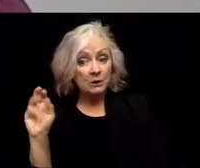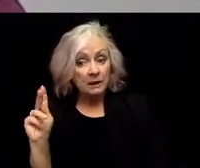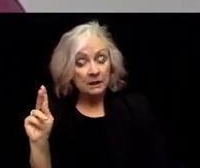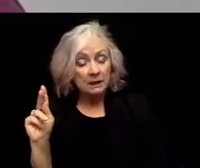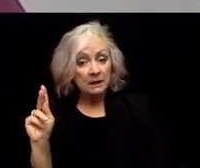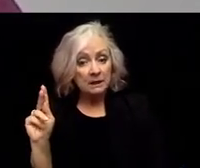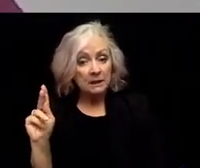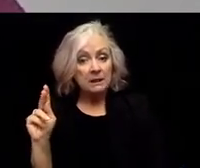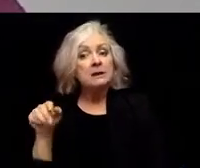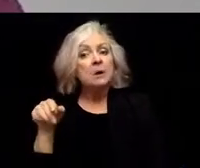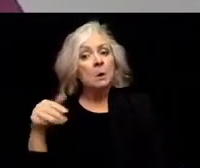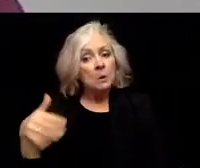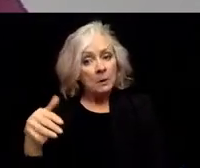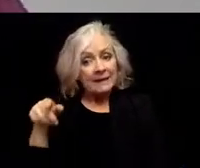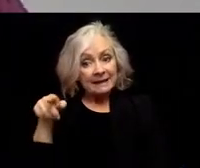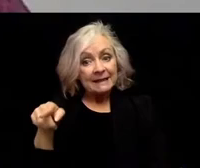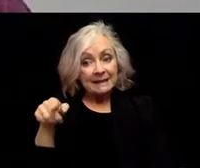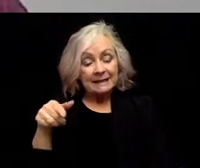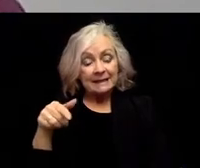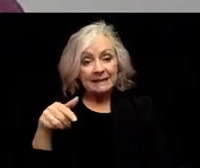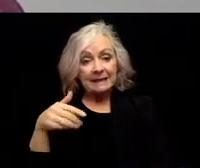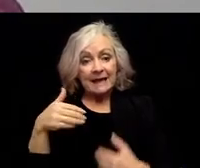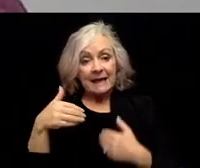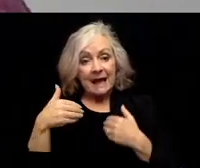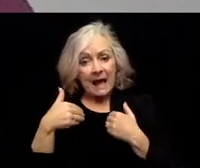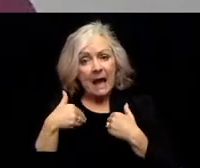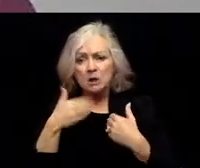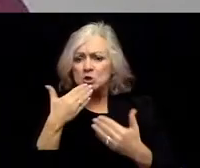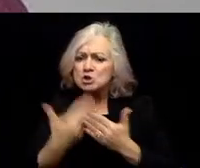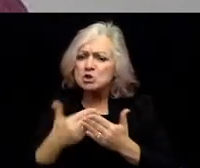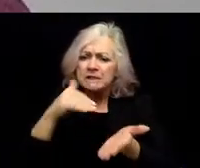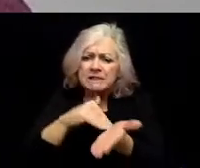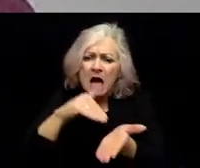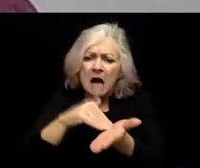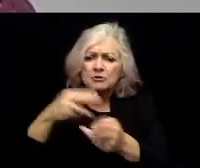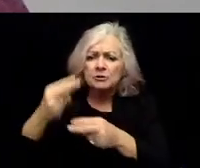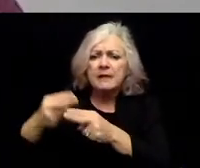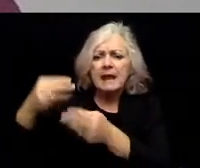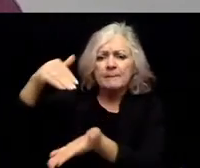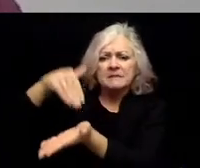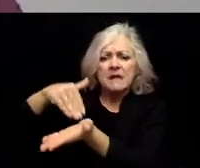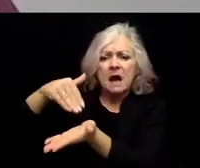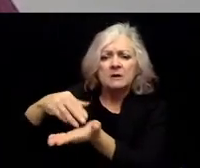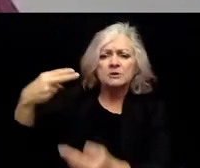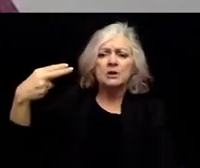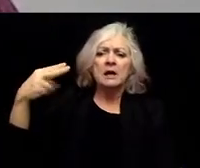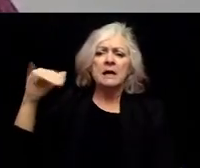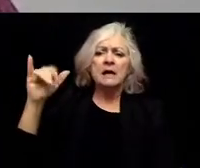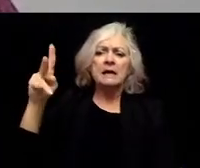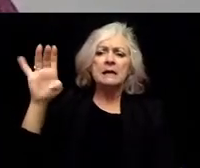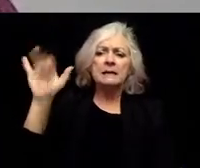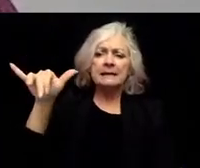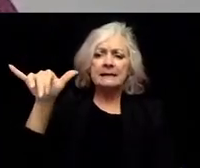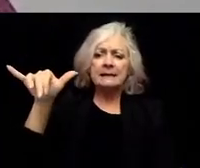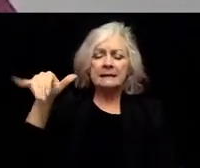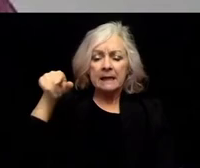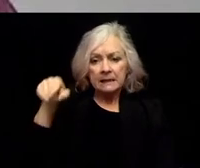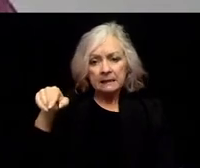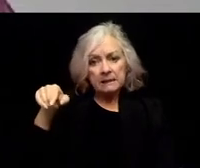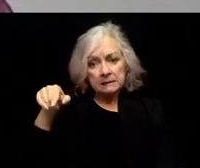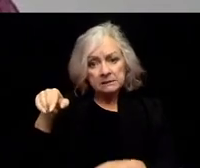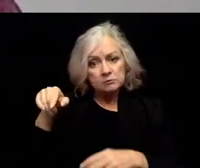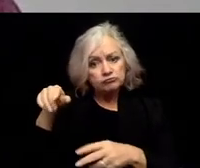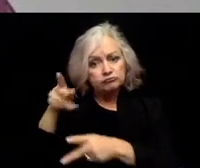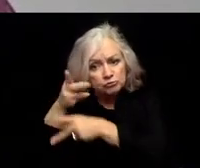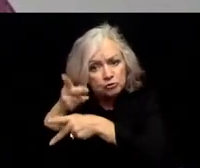very fortunate to have a dedicated doctor, Dr. Hickey, who has looked after Derek most of his life. So